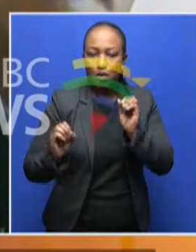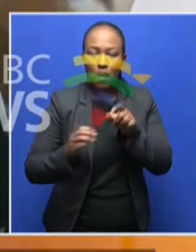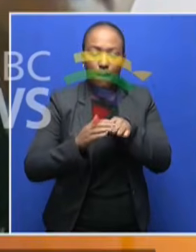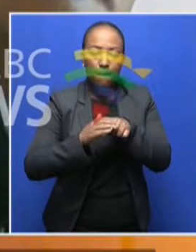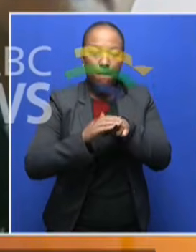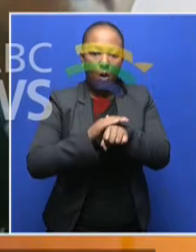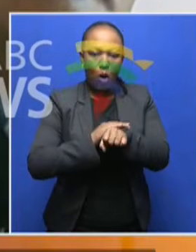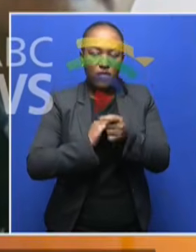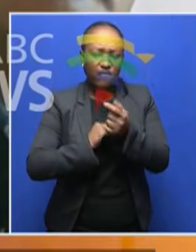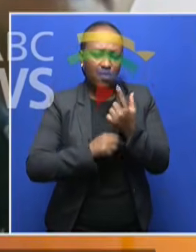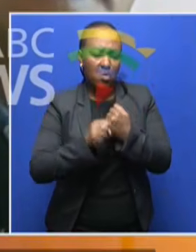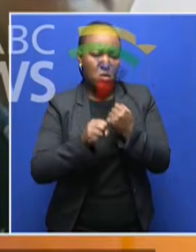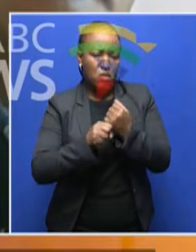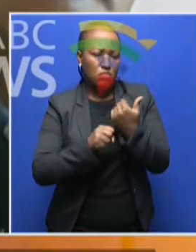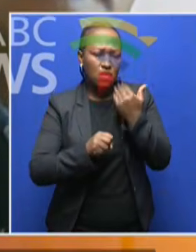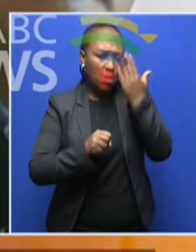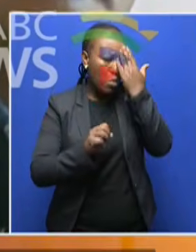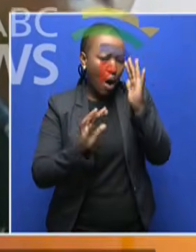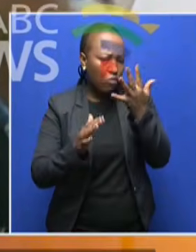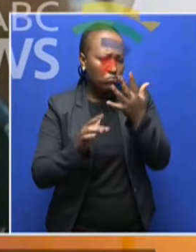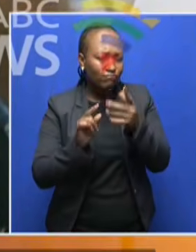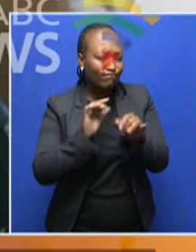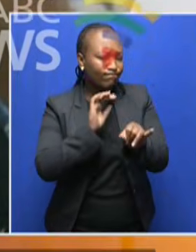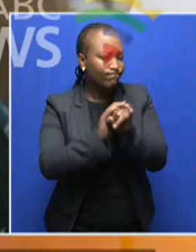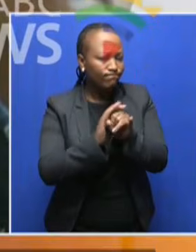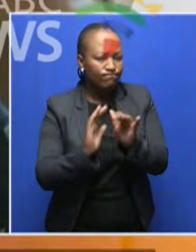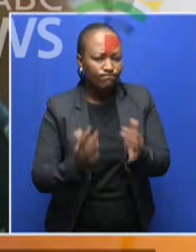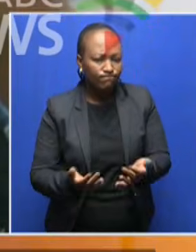the last few years?